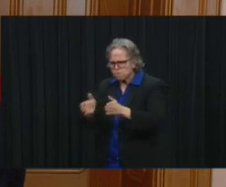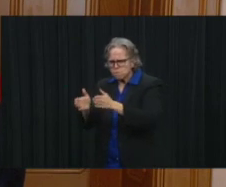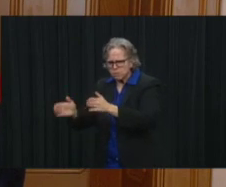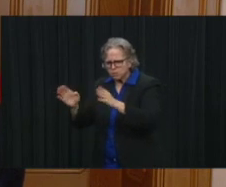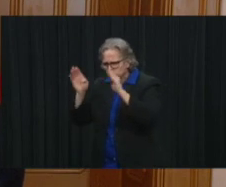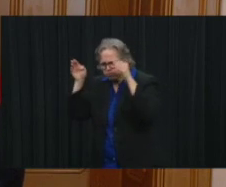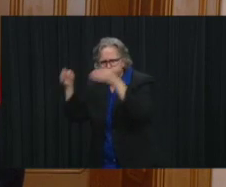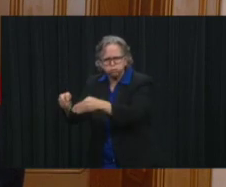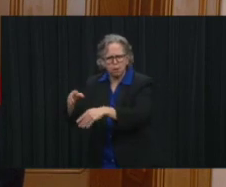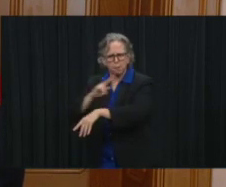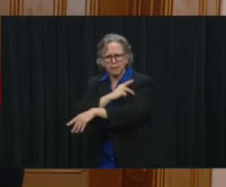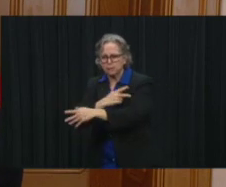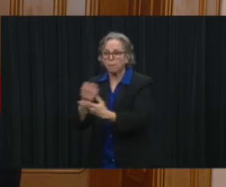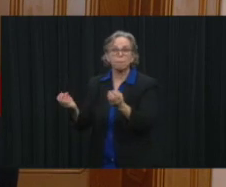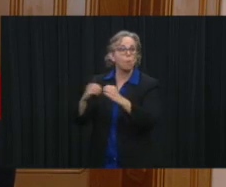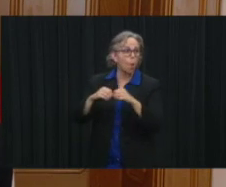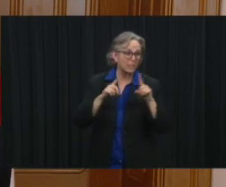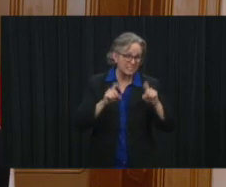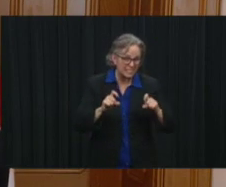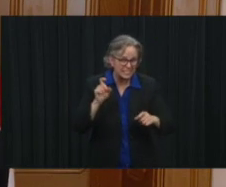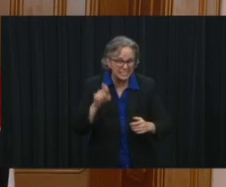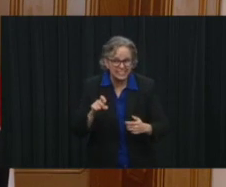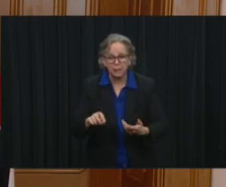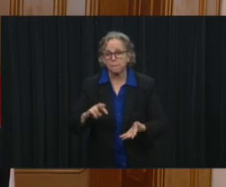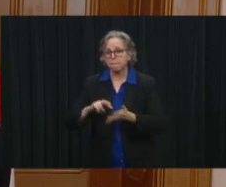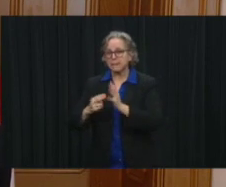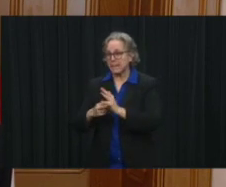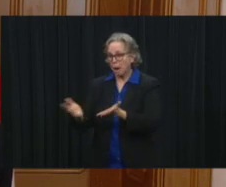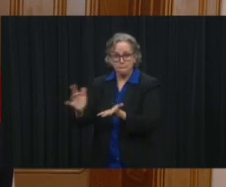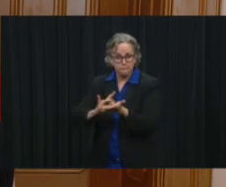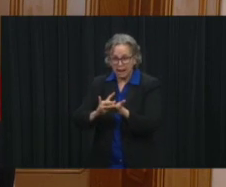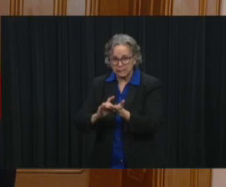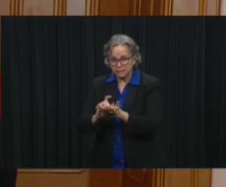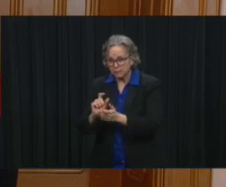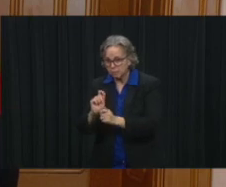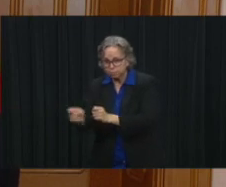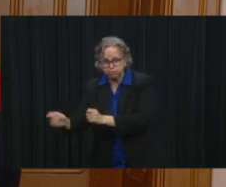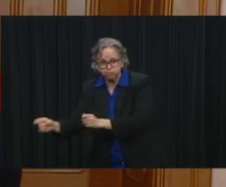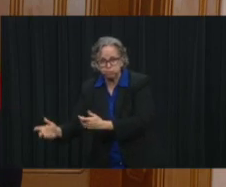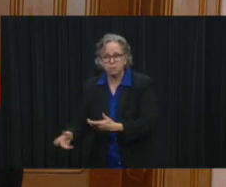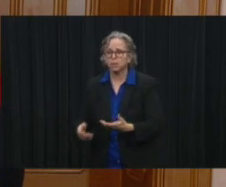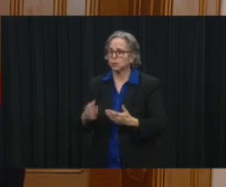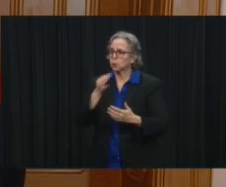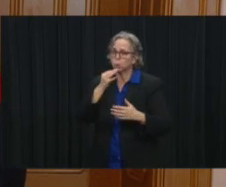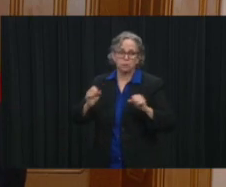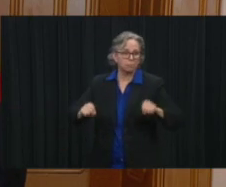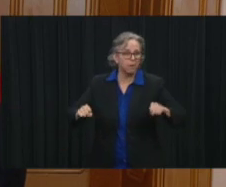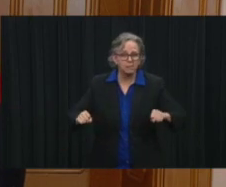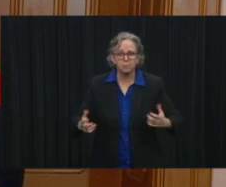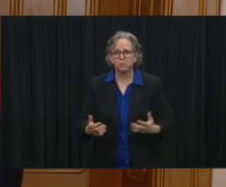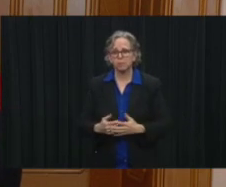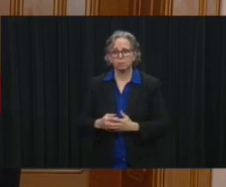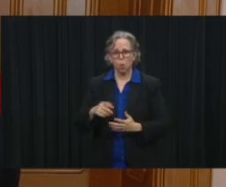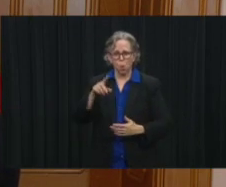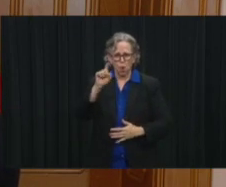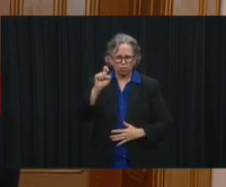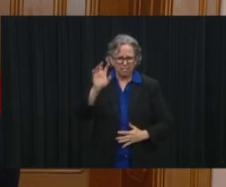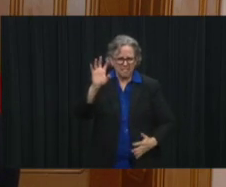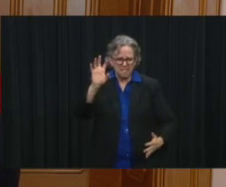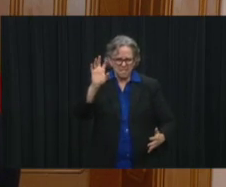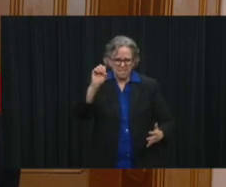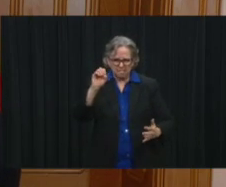an antiviral medication as soon as possible. And so the funding here, $150 billion for healthcare